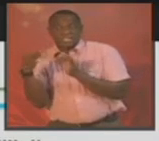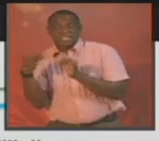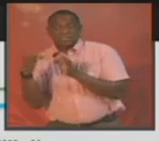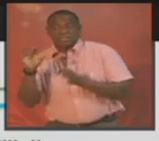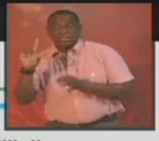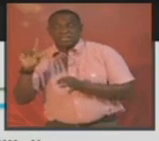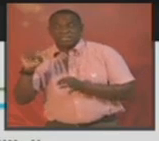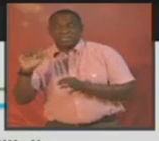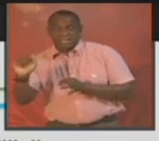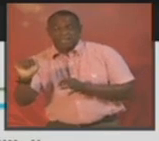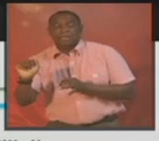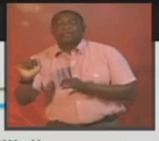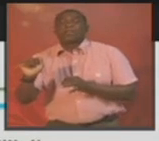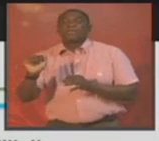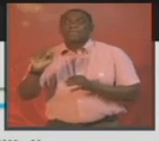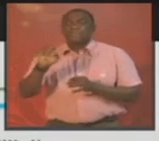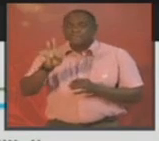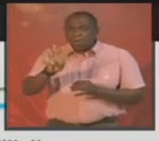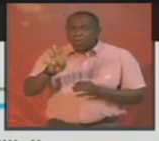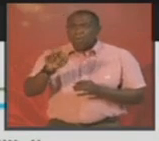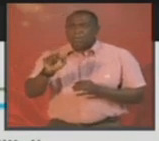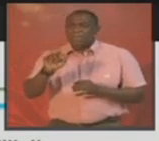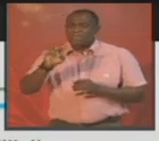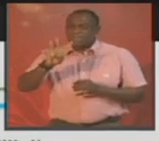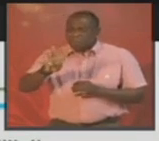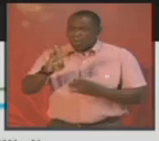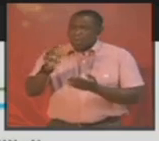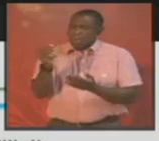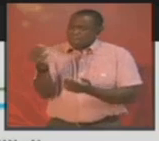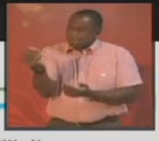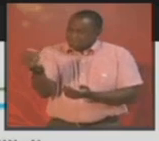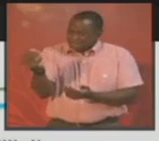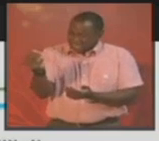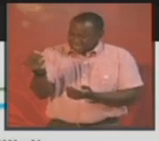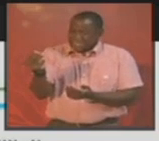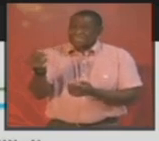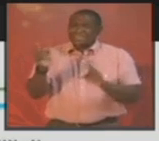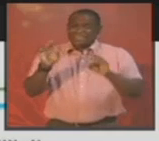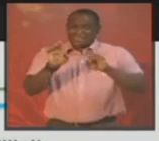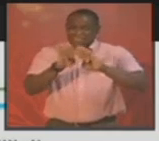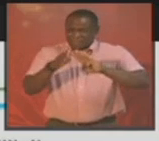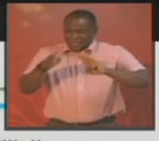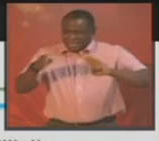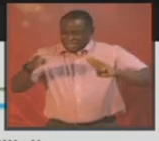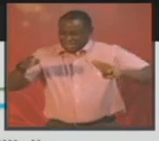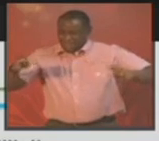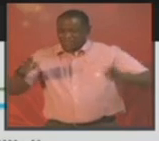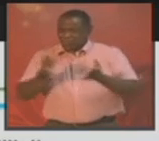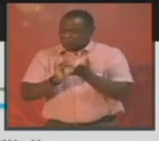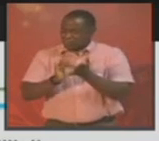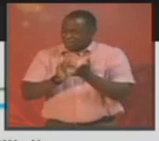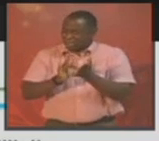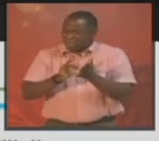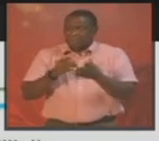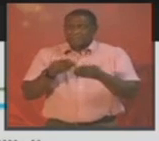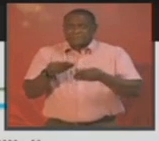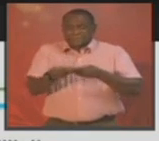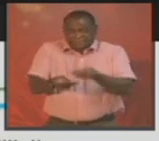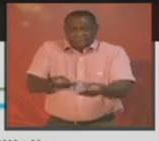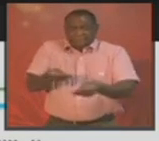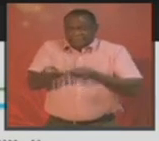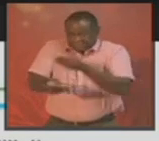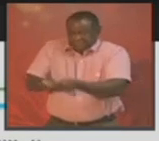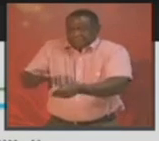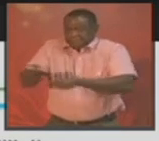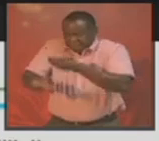illicit pharmaceuticals have been traded internationally. Some of these drugs include